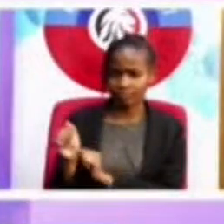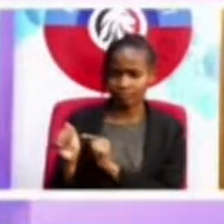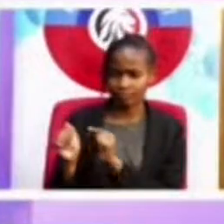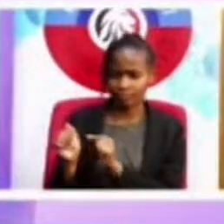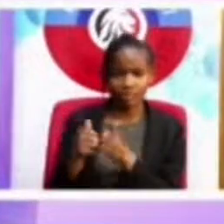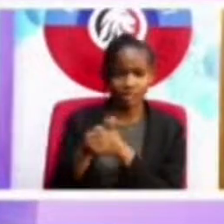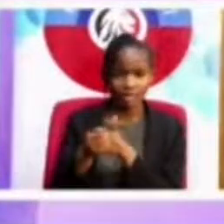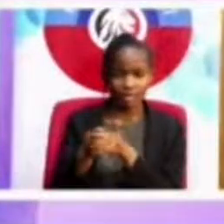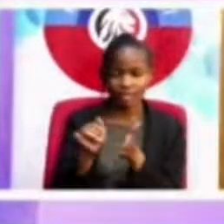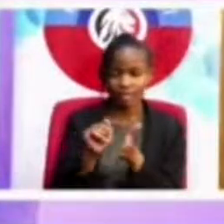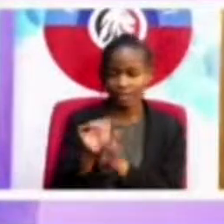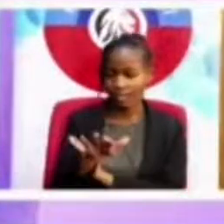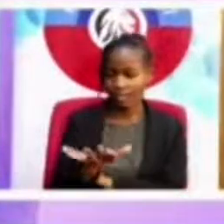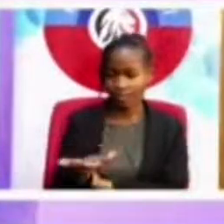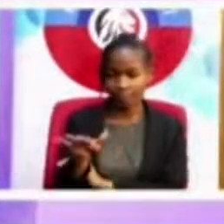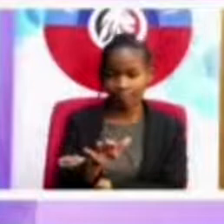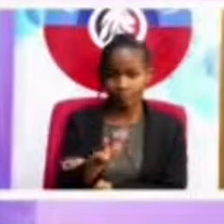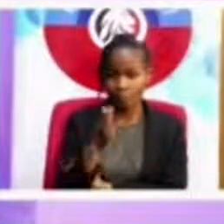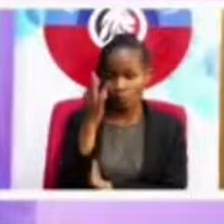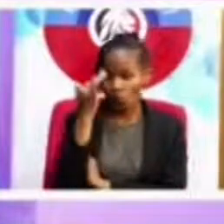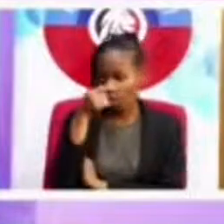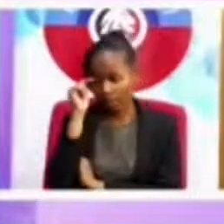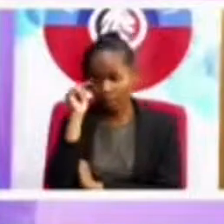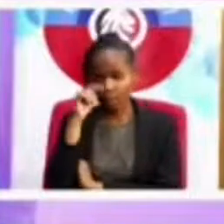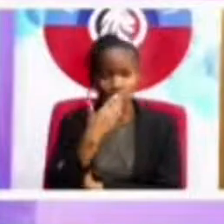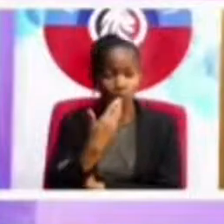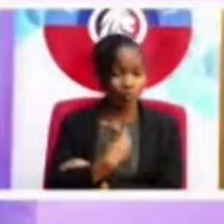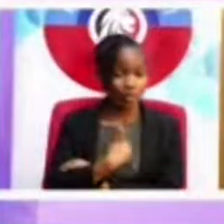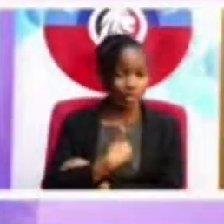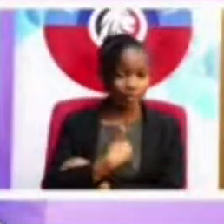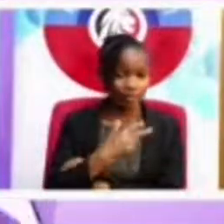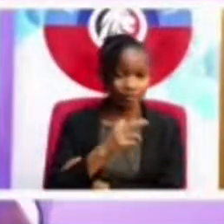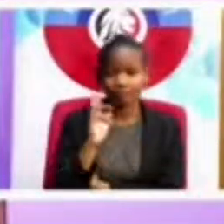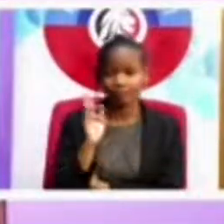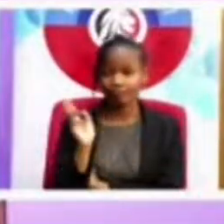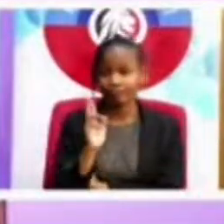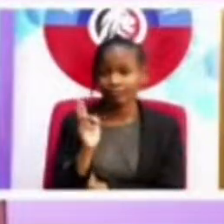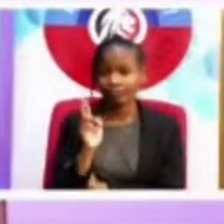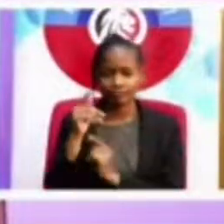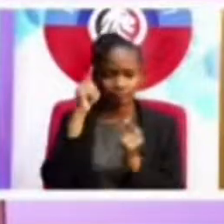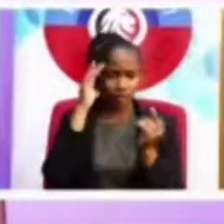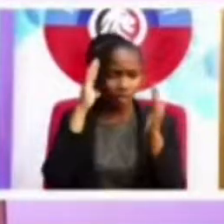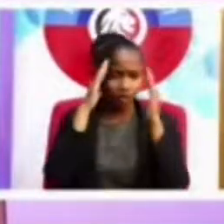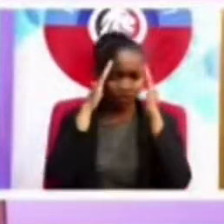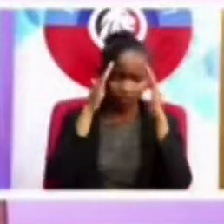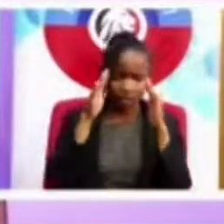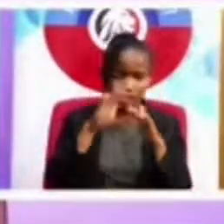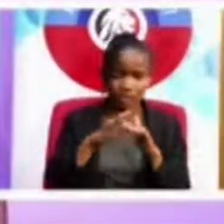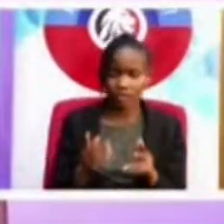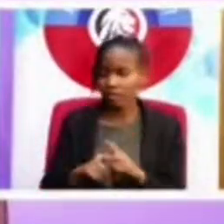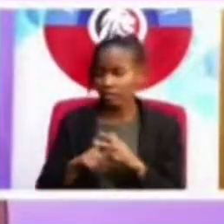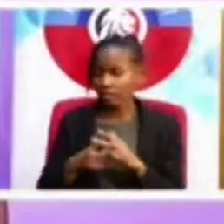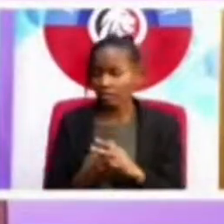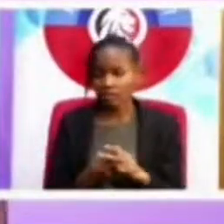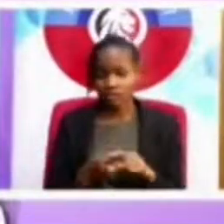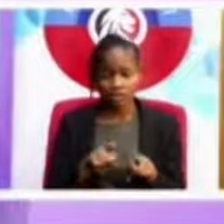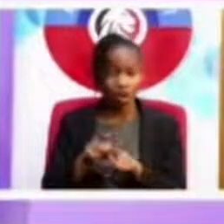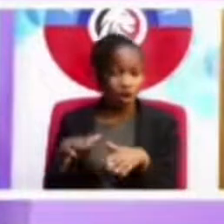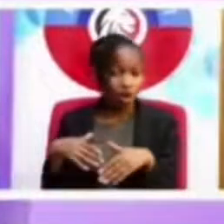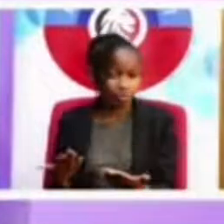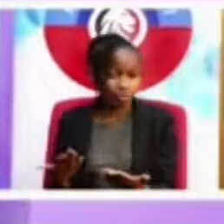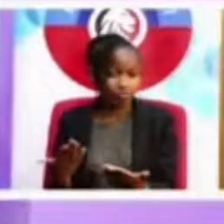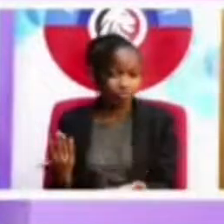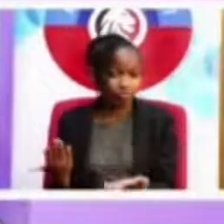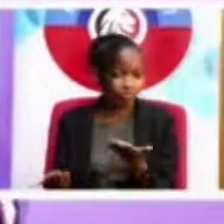area, because we've already determined and established, or rather we have already